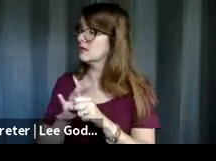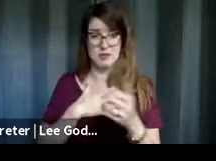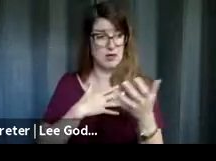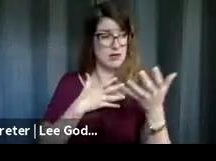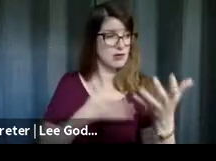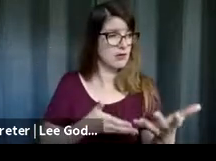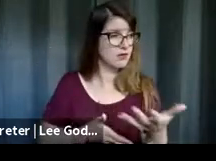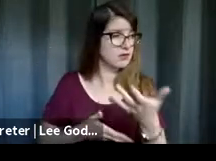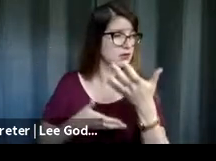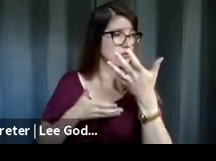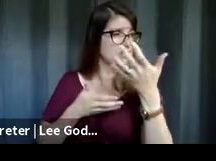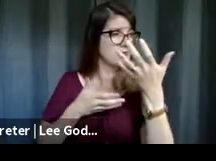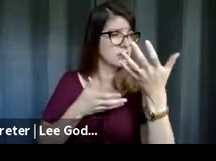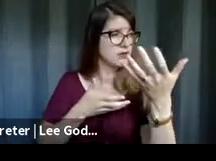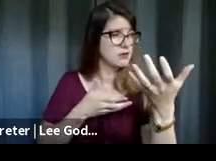rest. My